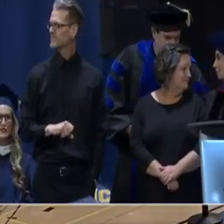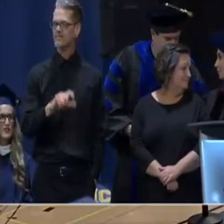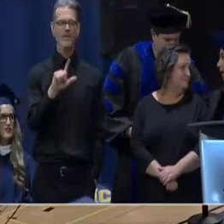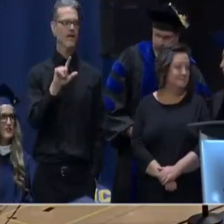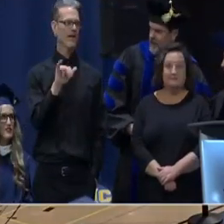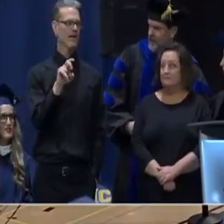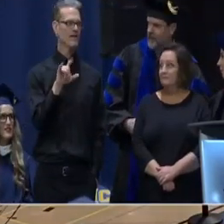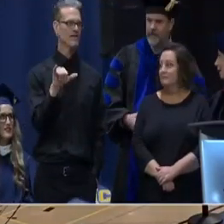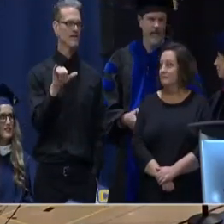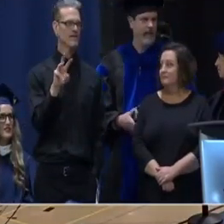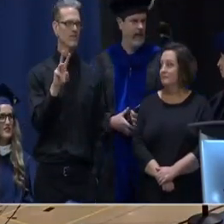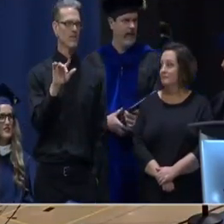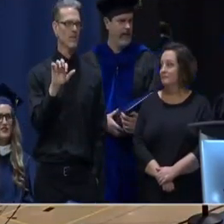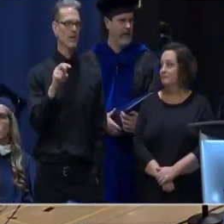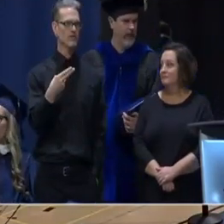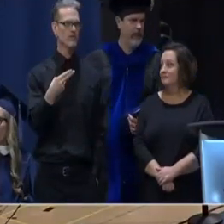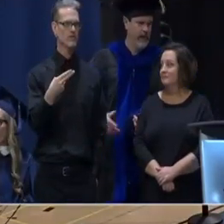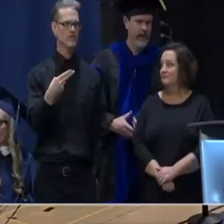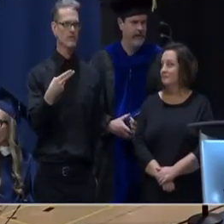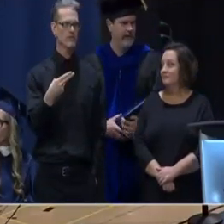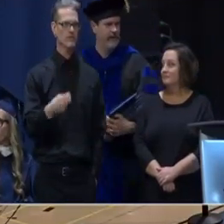Lindsay Welsh.